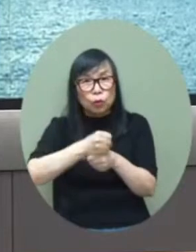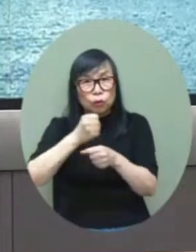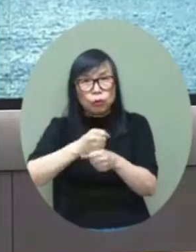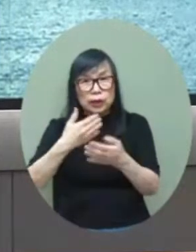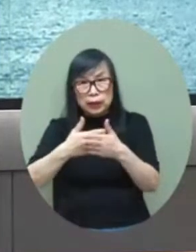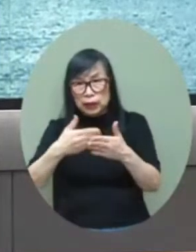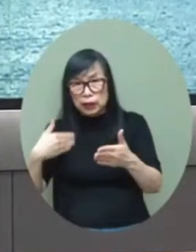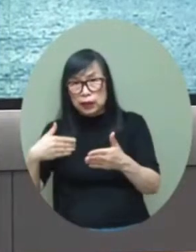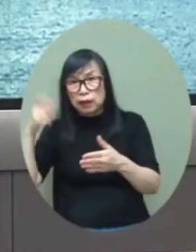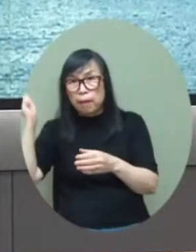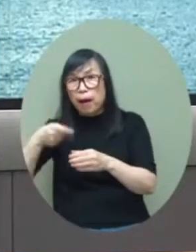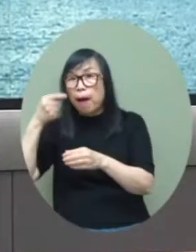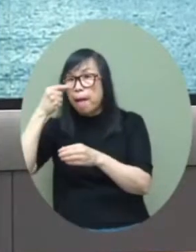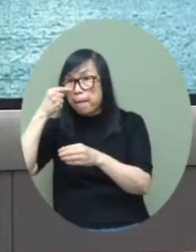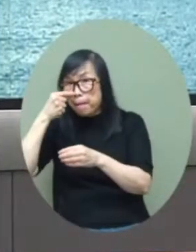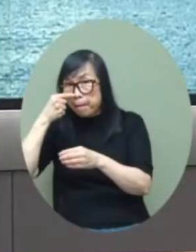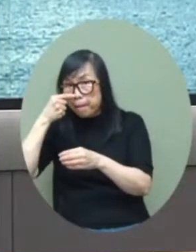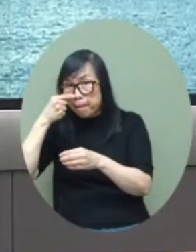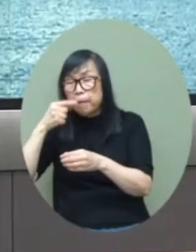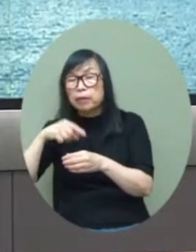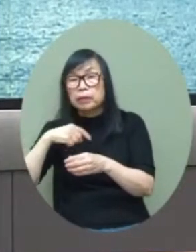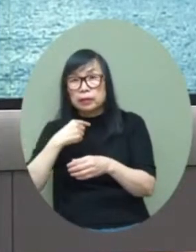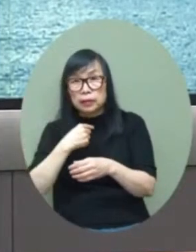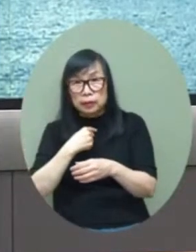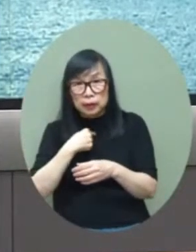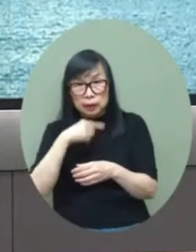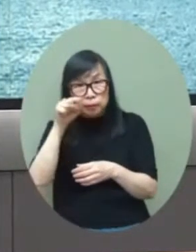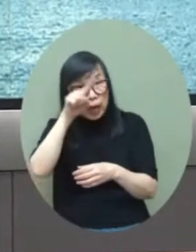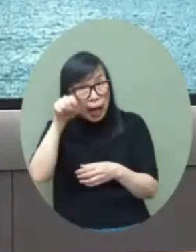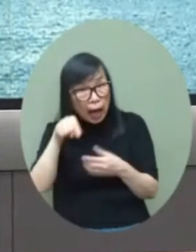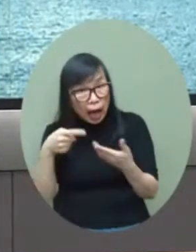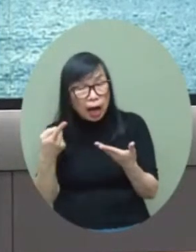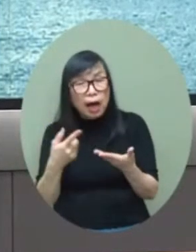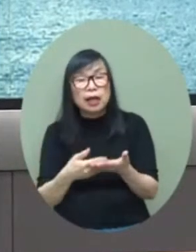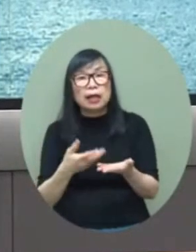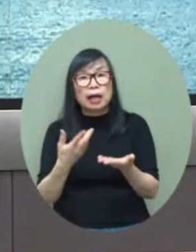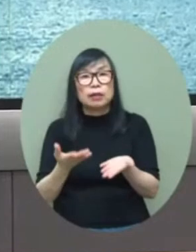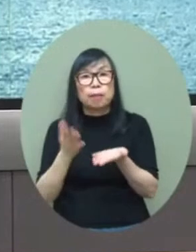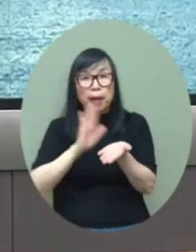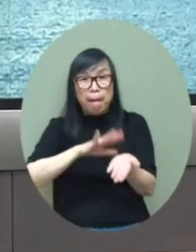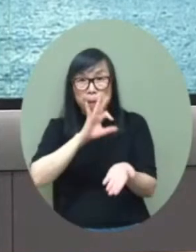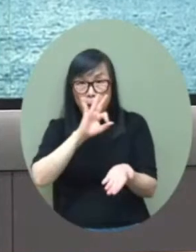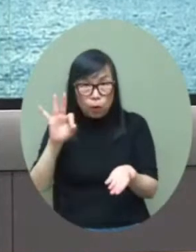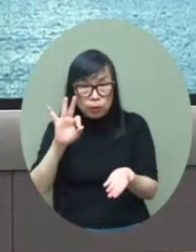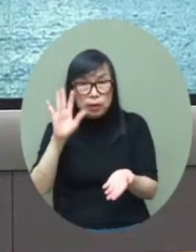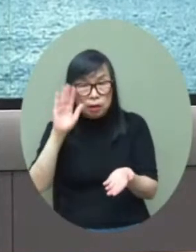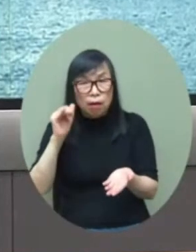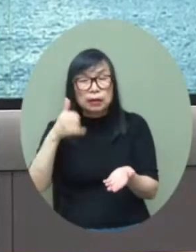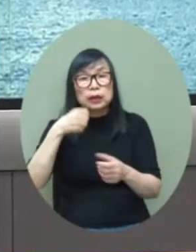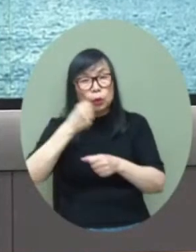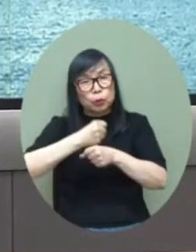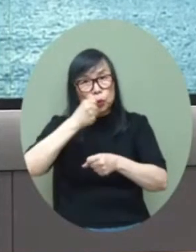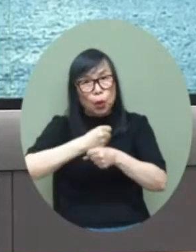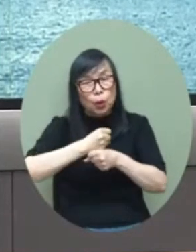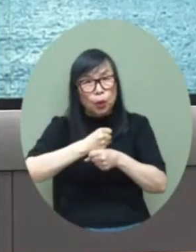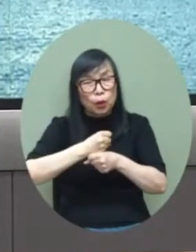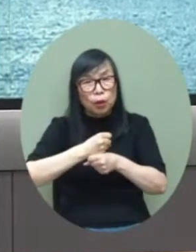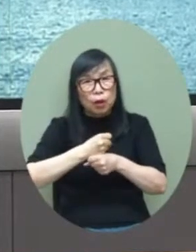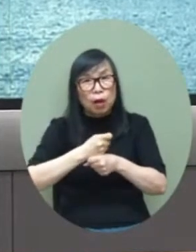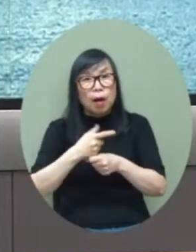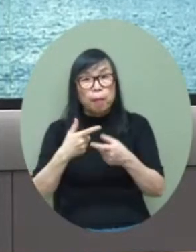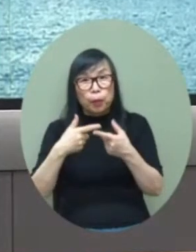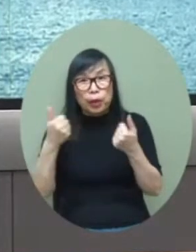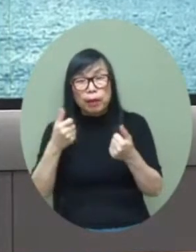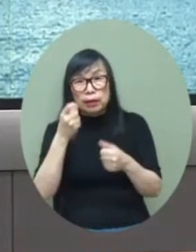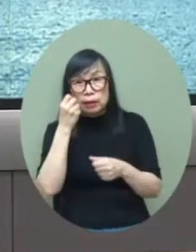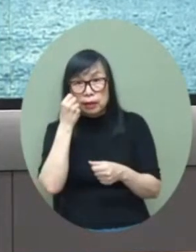hospital authority staff will have to undergo the RAT test every single day. It's only with a negative result